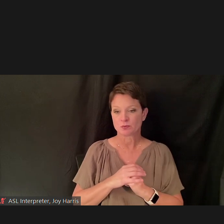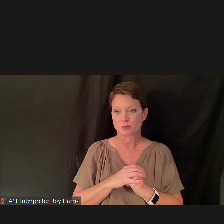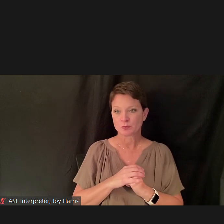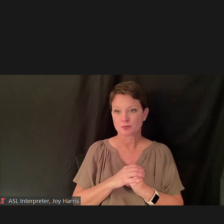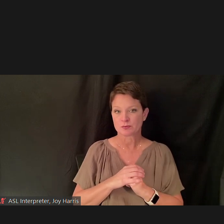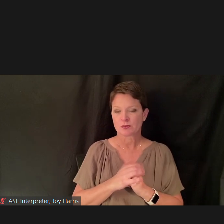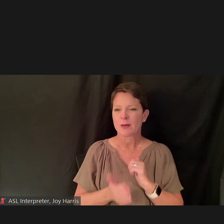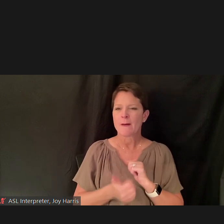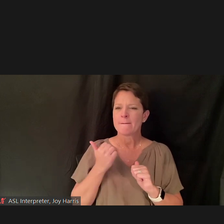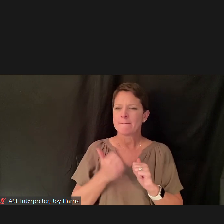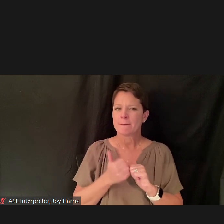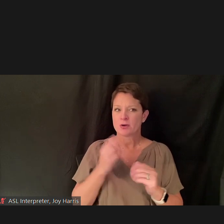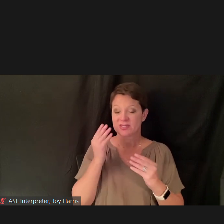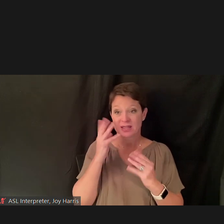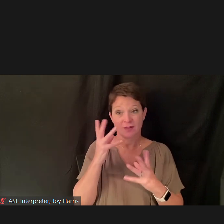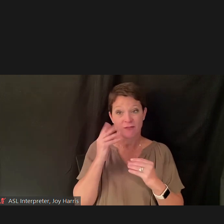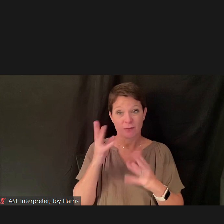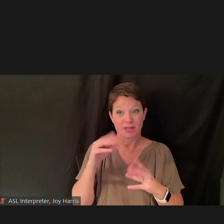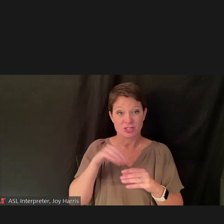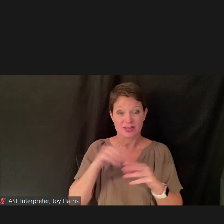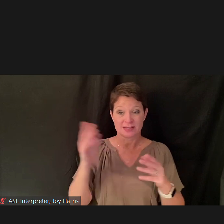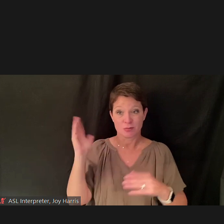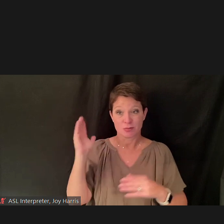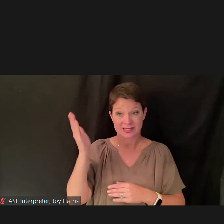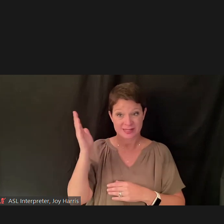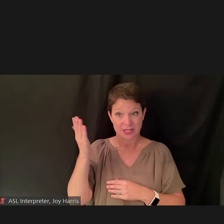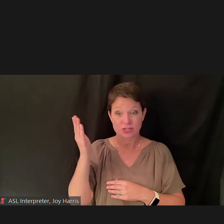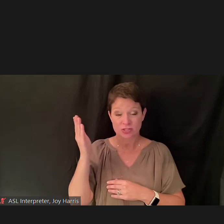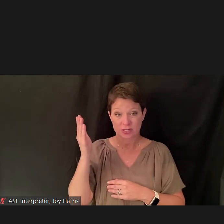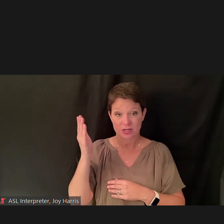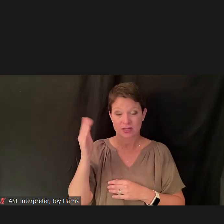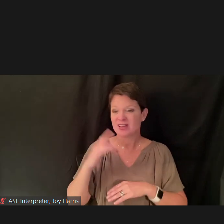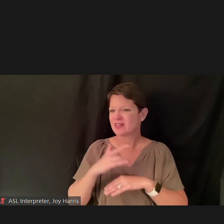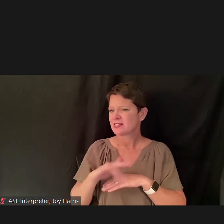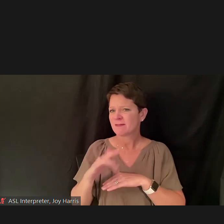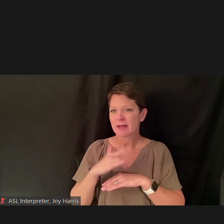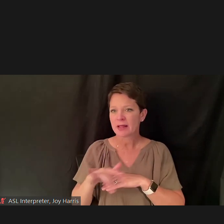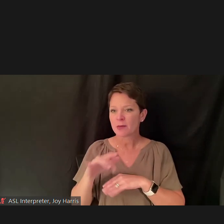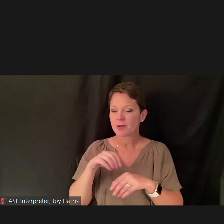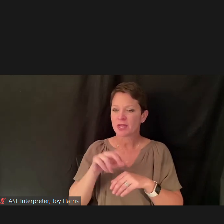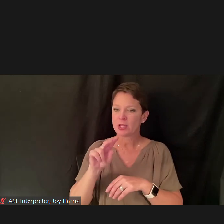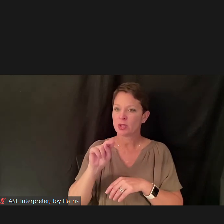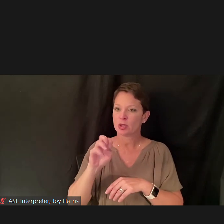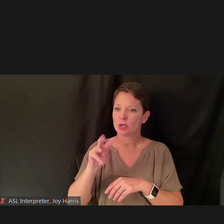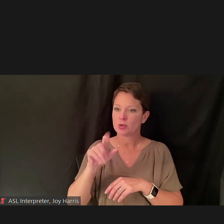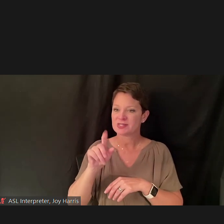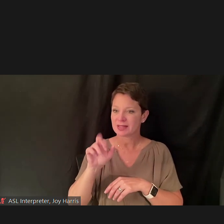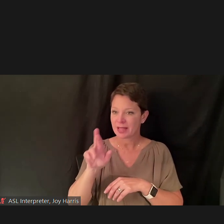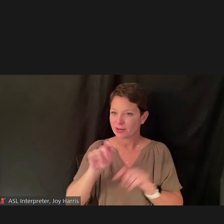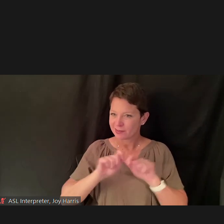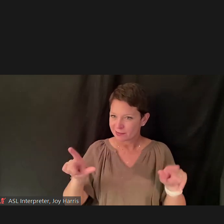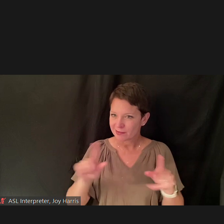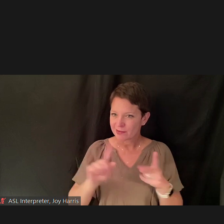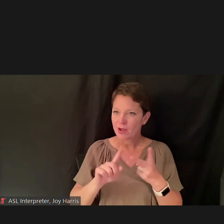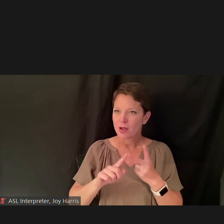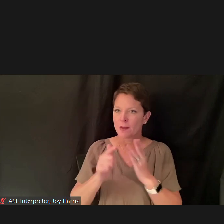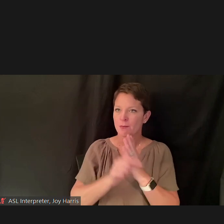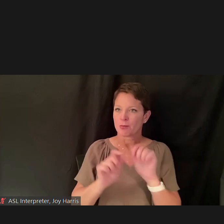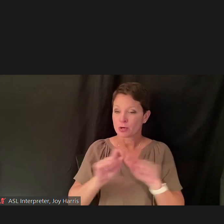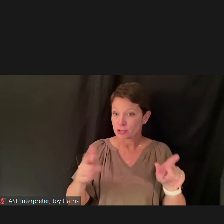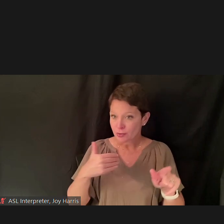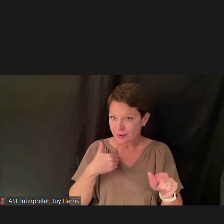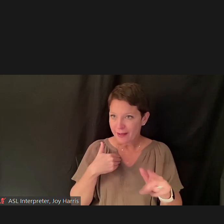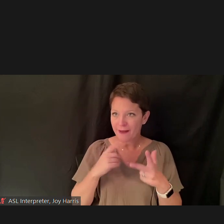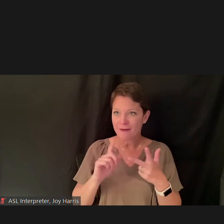So most of the information in this presentation is La available mayoría in de our la información newsletter. Also, we está have our disponible en brochures